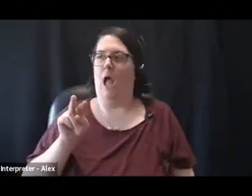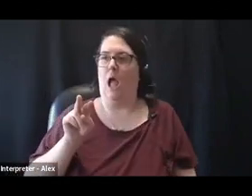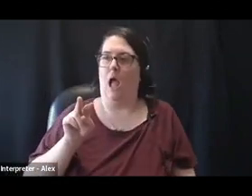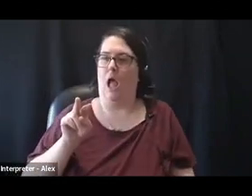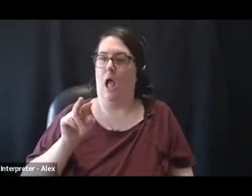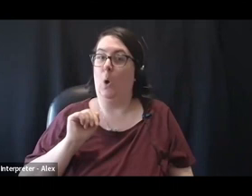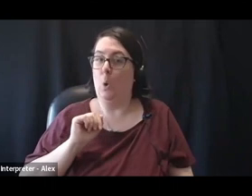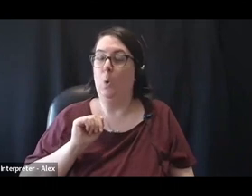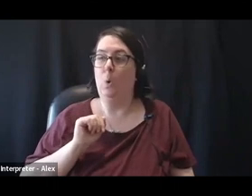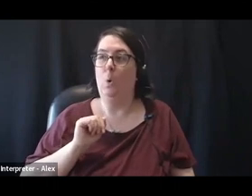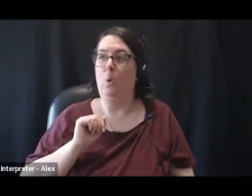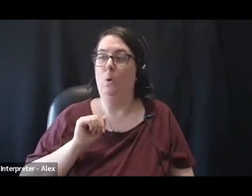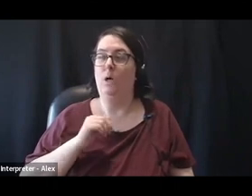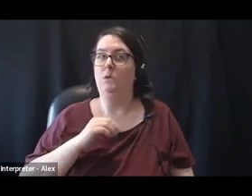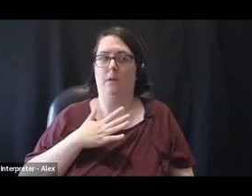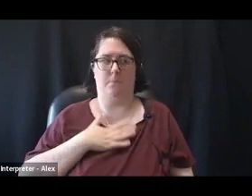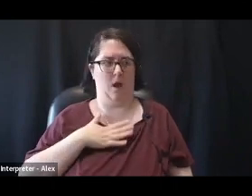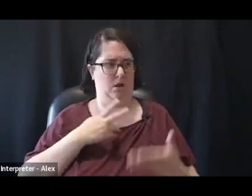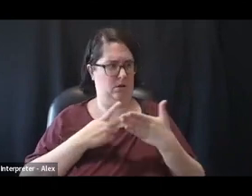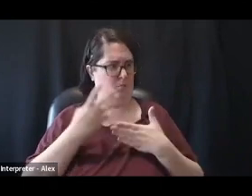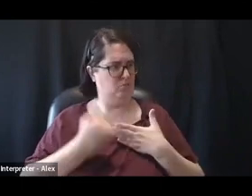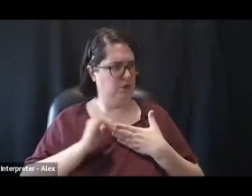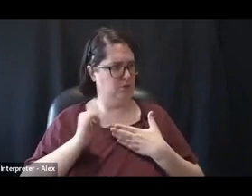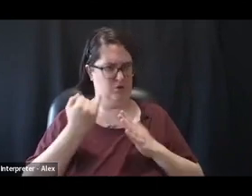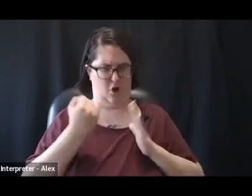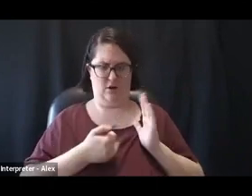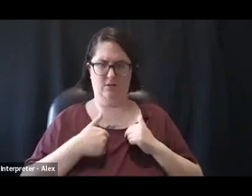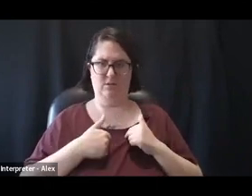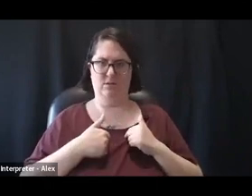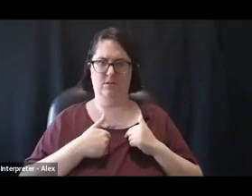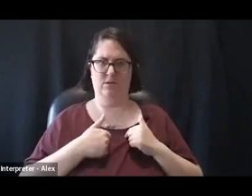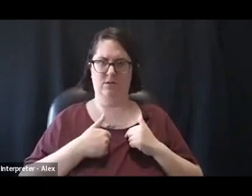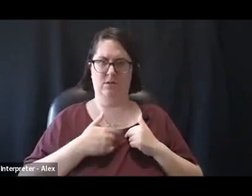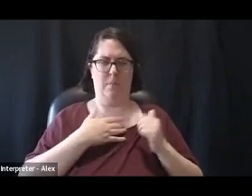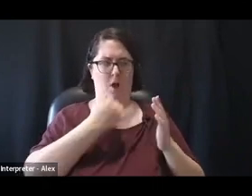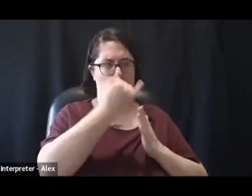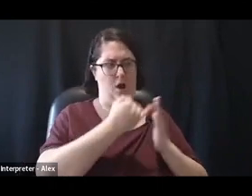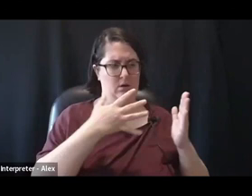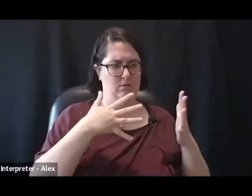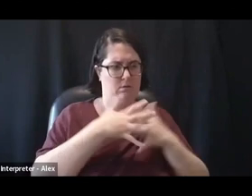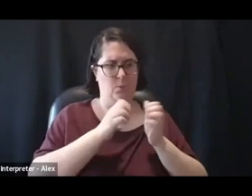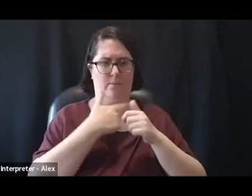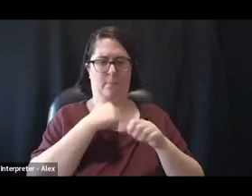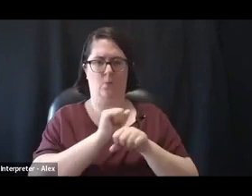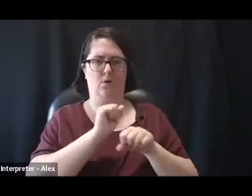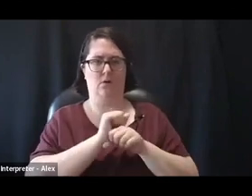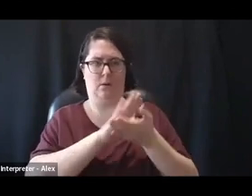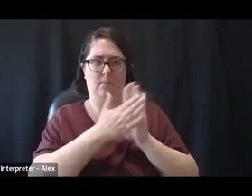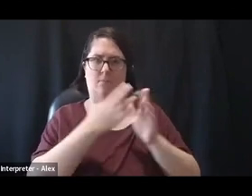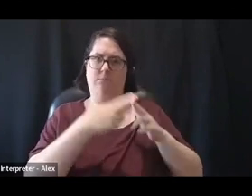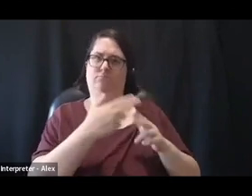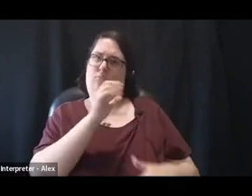thing is an art project too then, because it's infusing my artistic work into it. And and I think